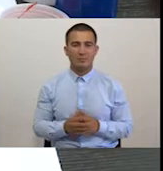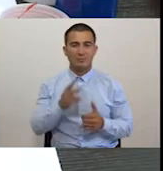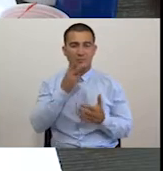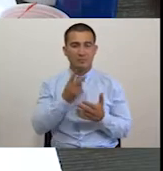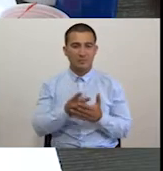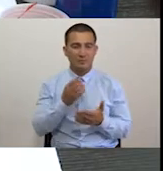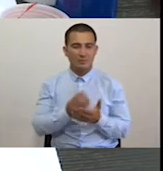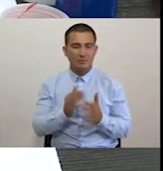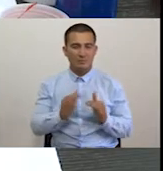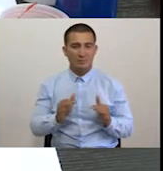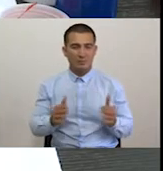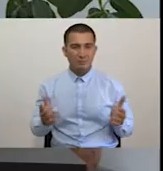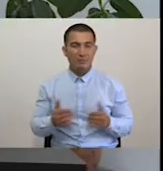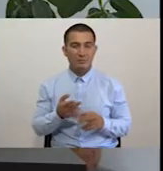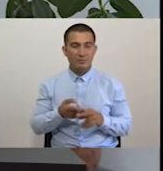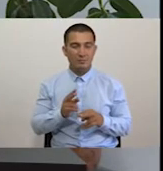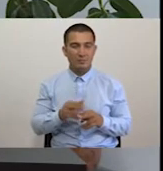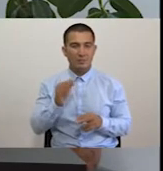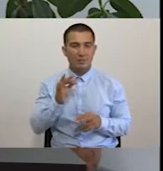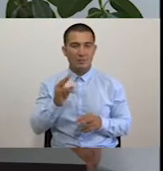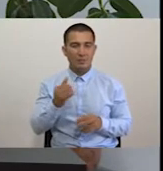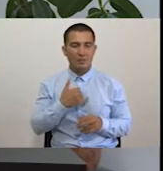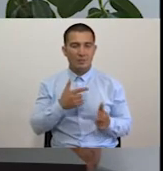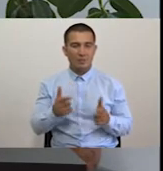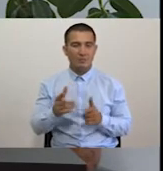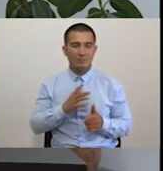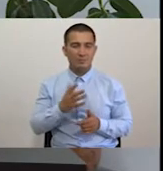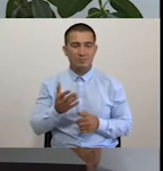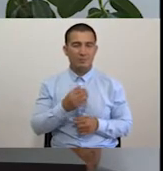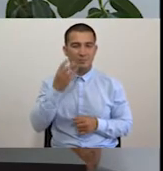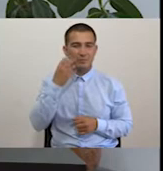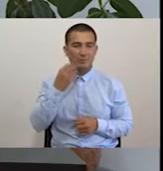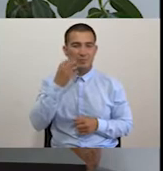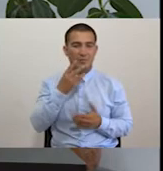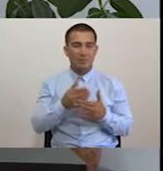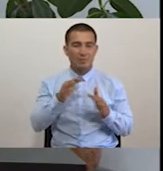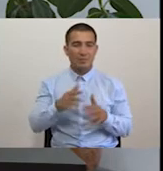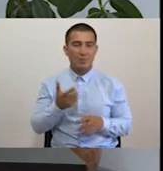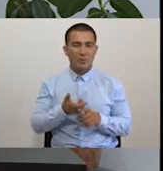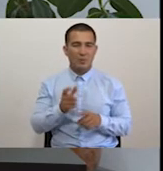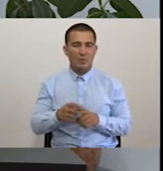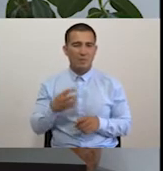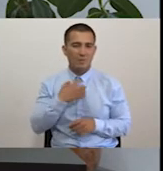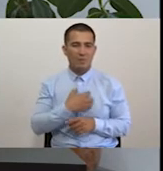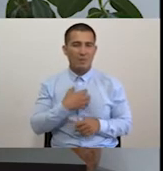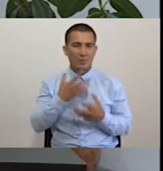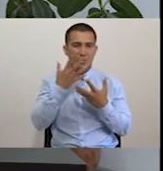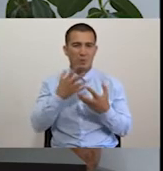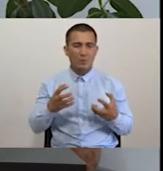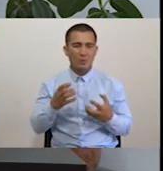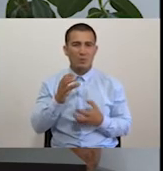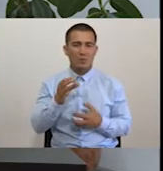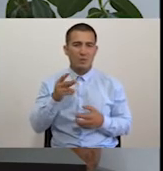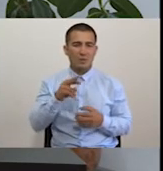Mana aziz o'quvchilar, fonimiz ham tayyor bo'ldi. Ana endi olmamizning eng asosiy, eng to'q soyalarini berib